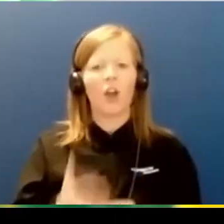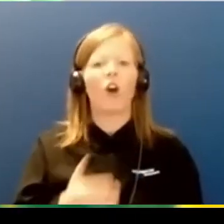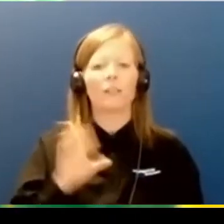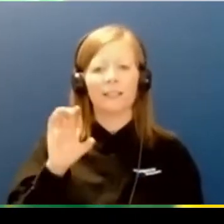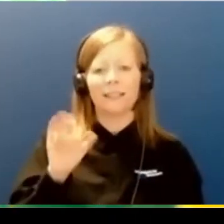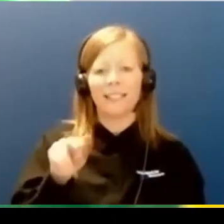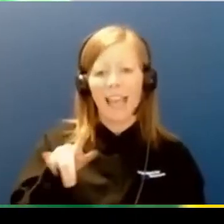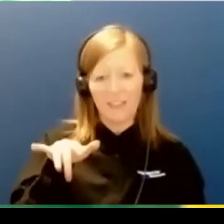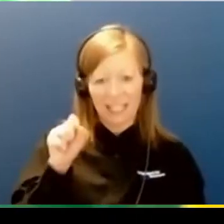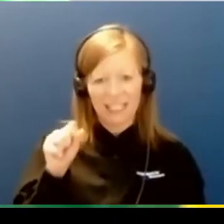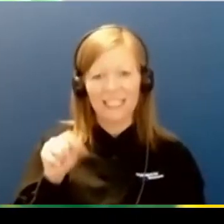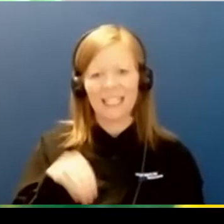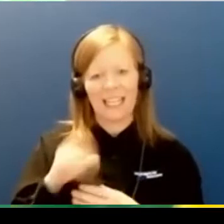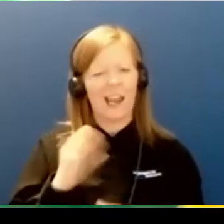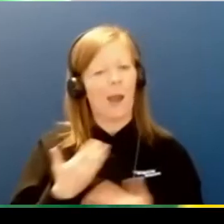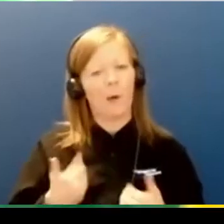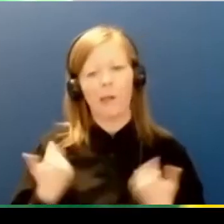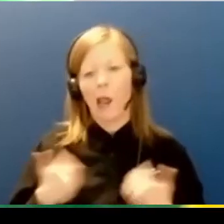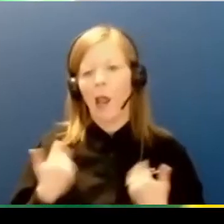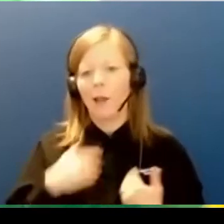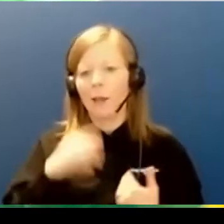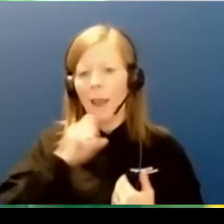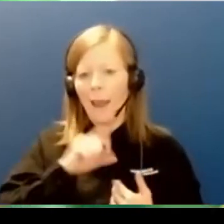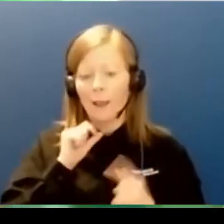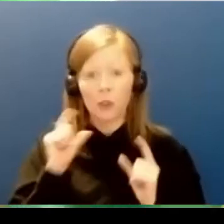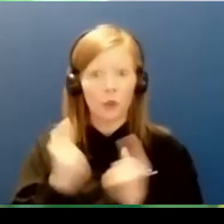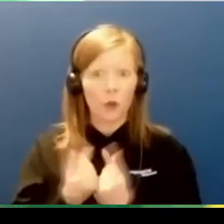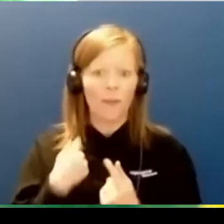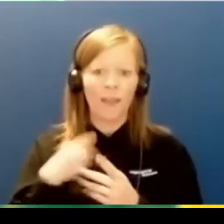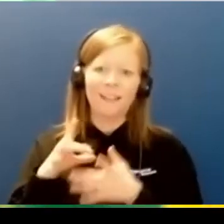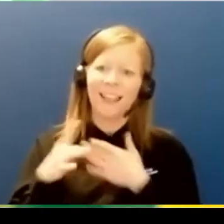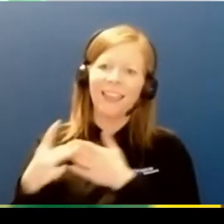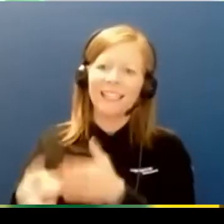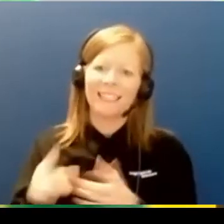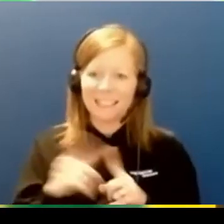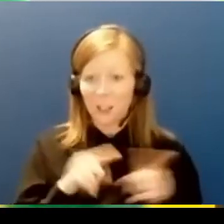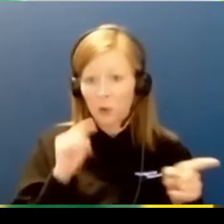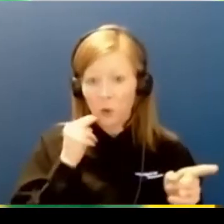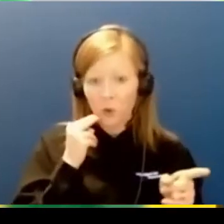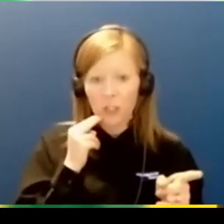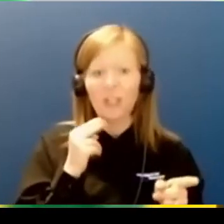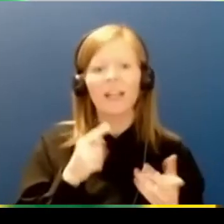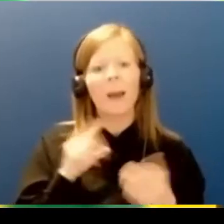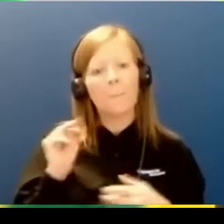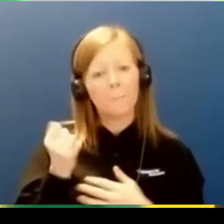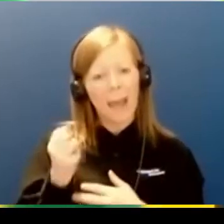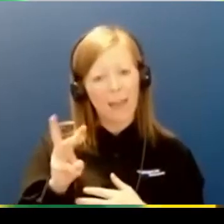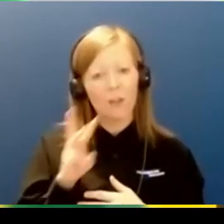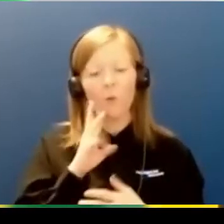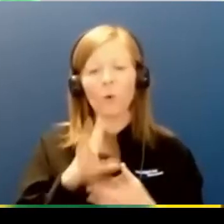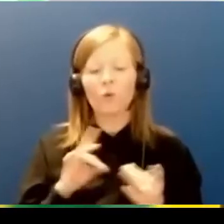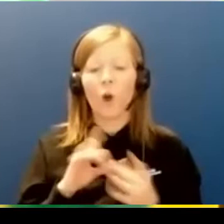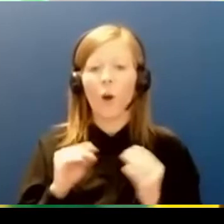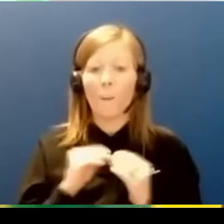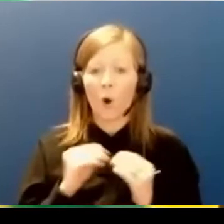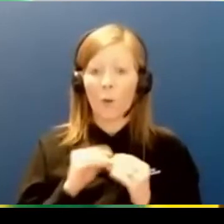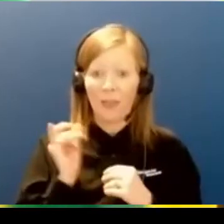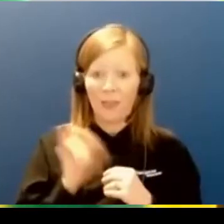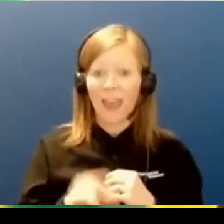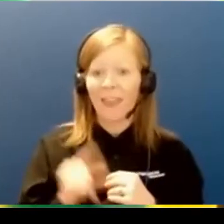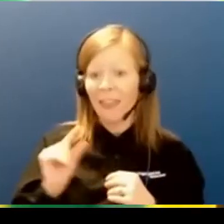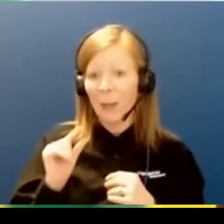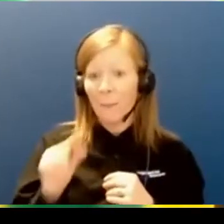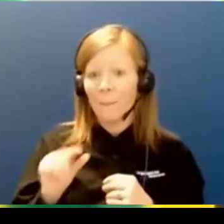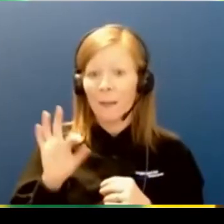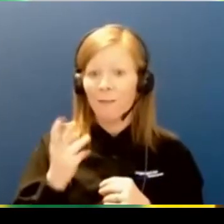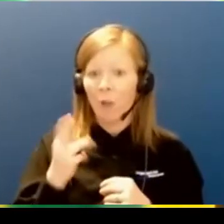group. So that kind of leads us into nutrition. Matthew will discuss that a little bit, but that little bit of fluoride will help fight off the